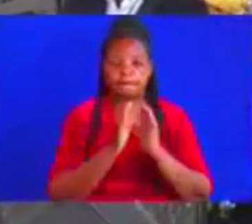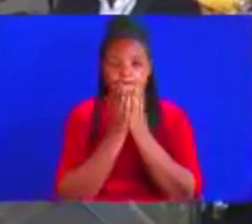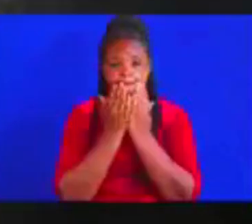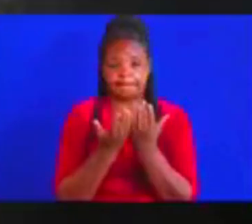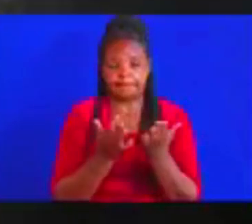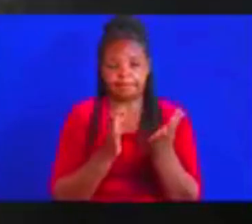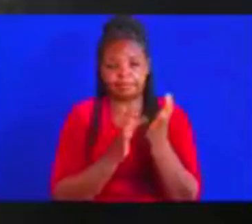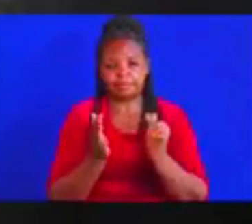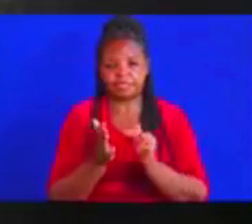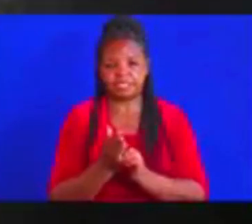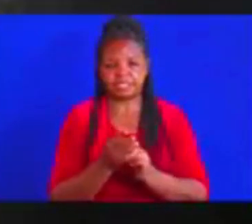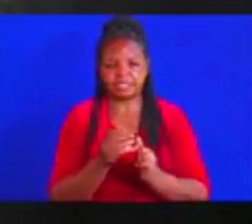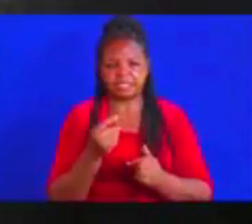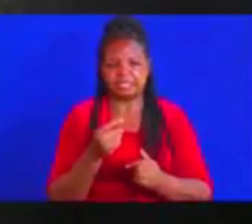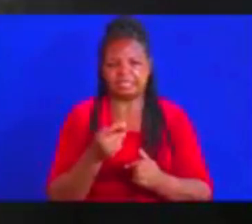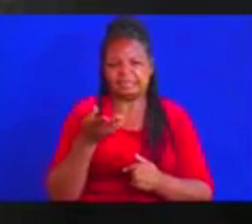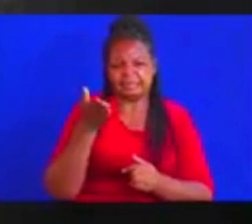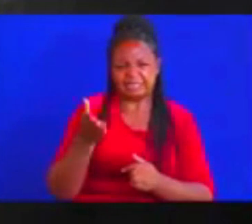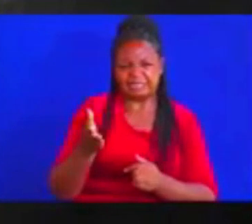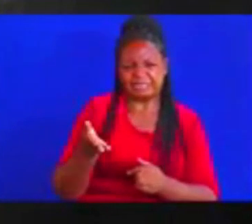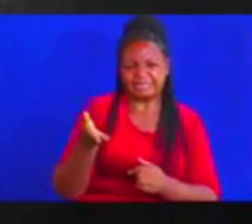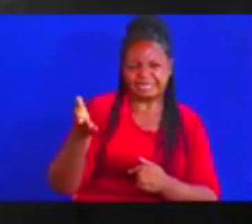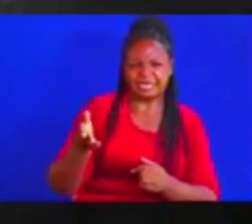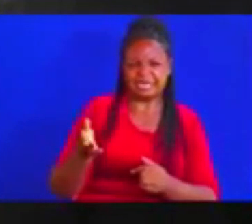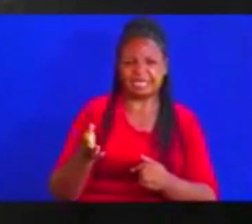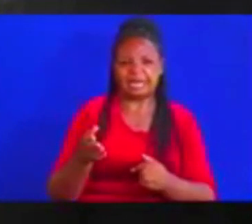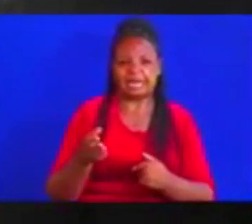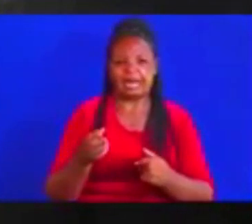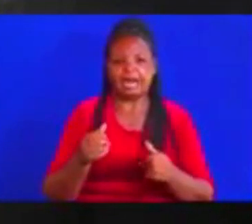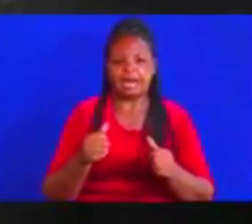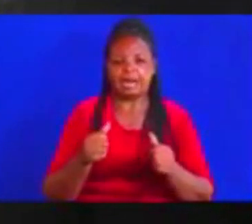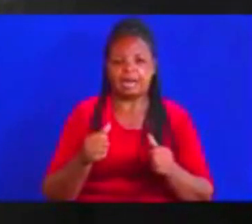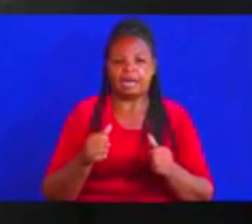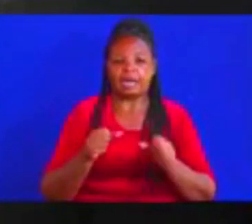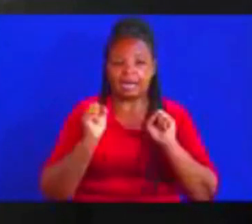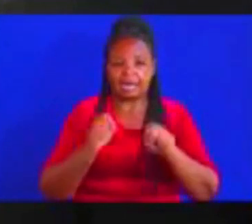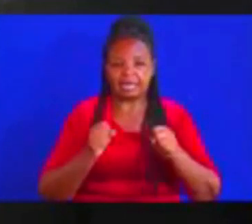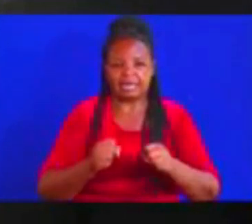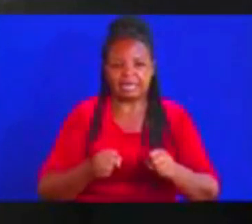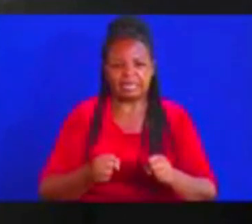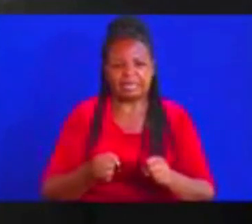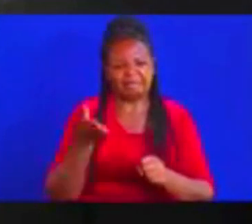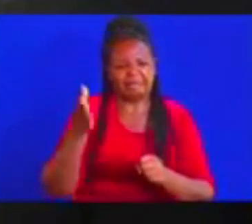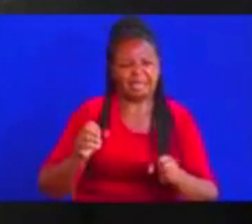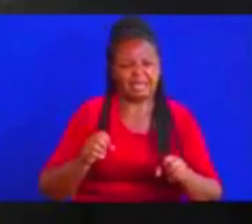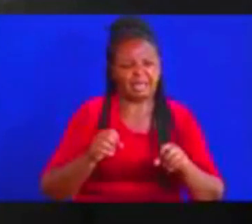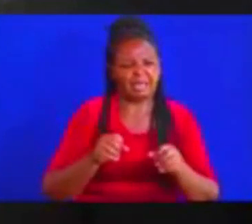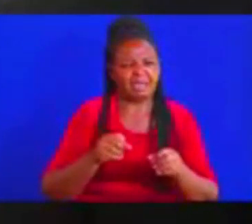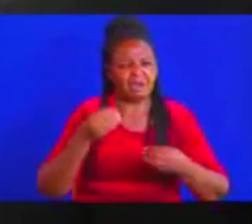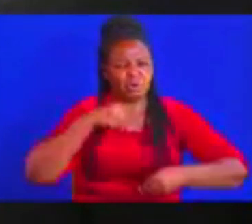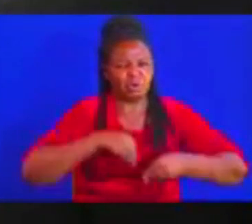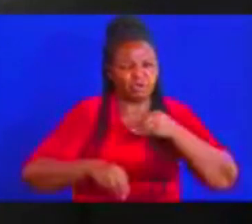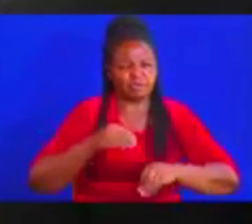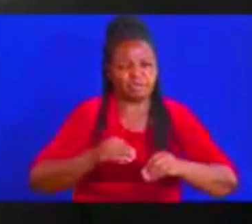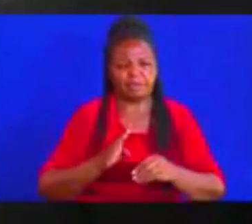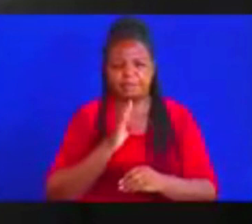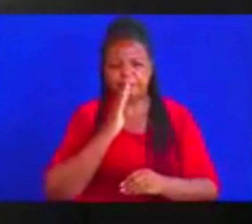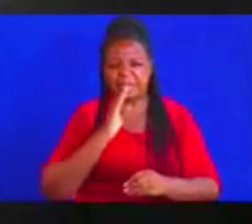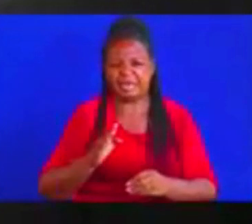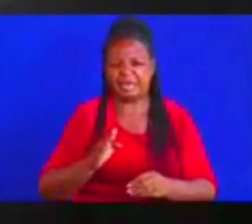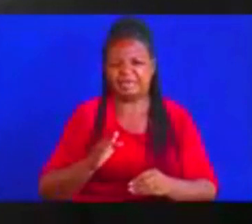"And such as do wickedly against the covenant shall he corrupt by flatteries." It says, "But the